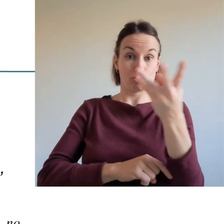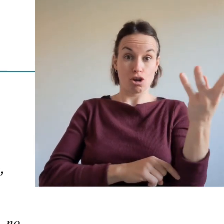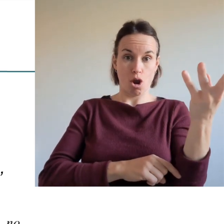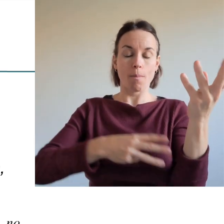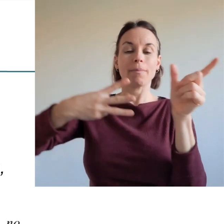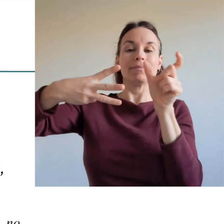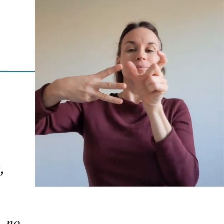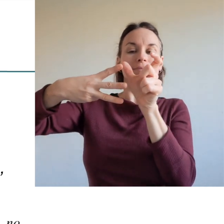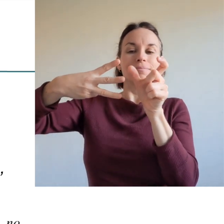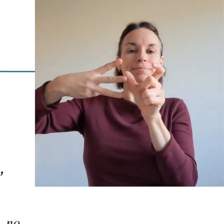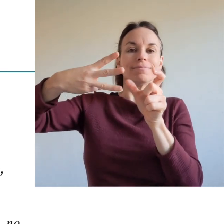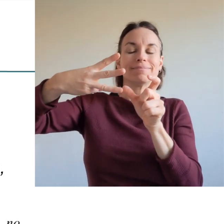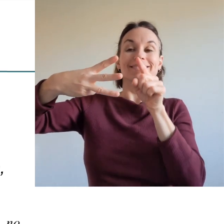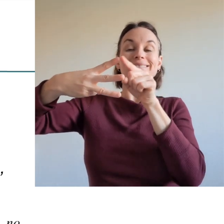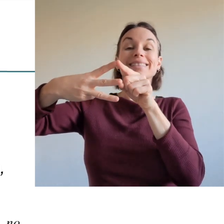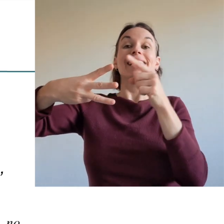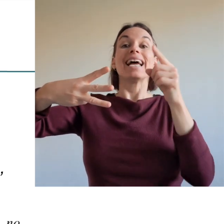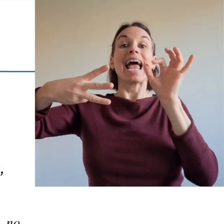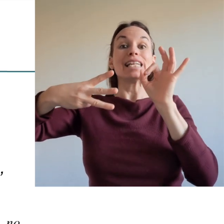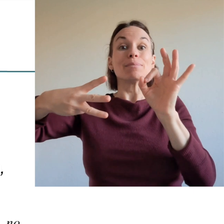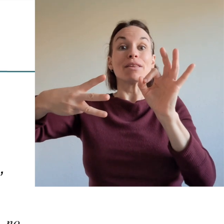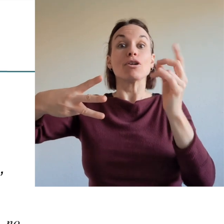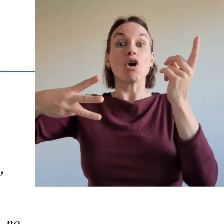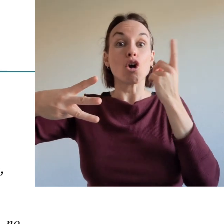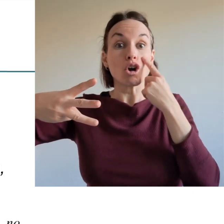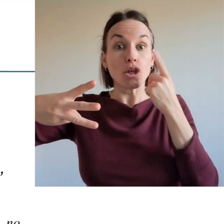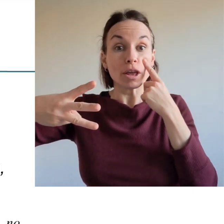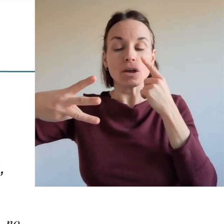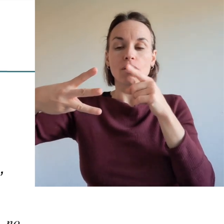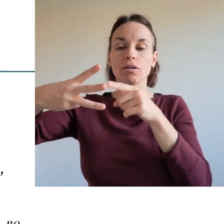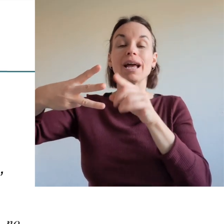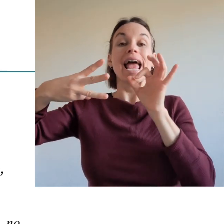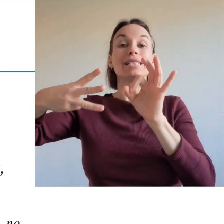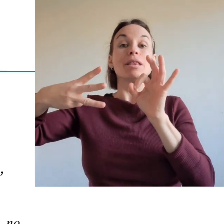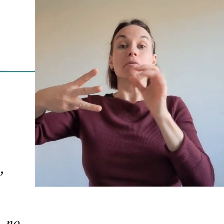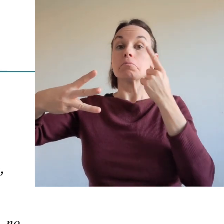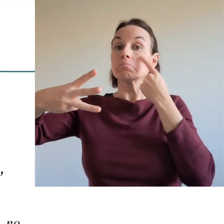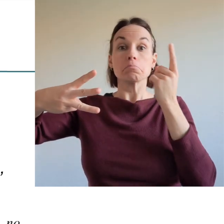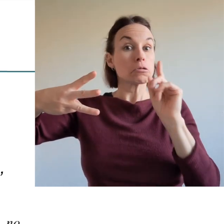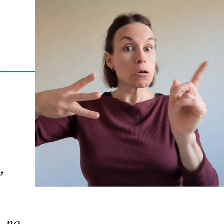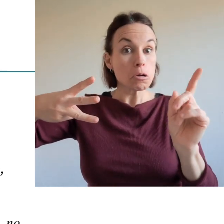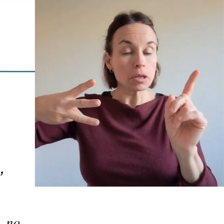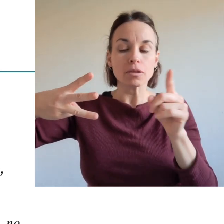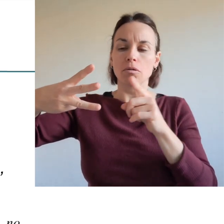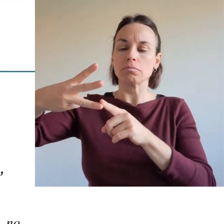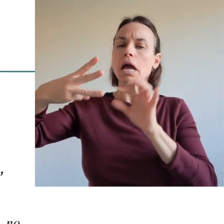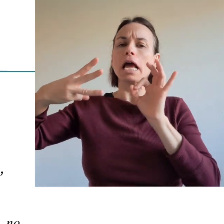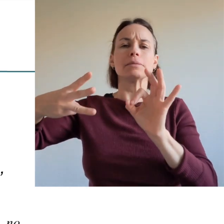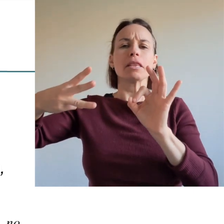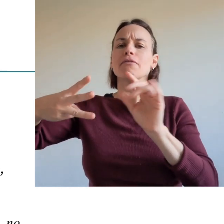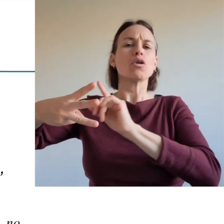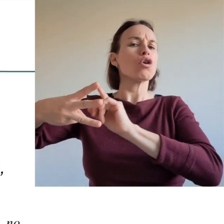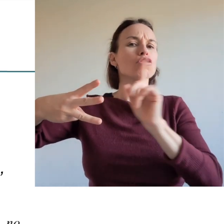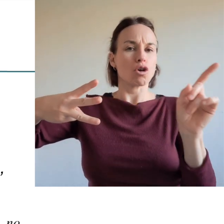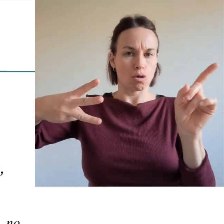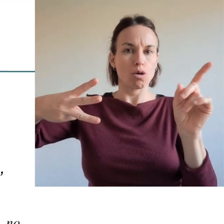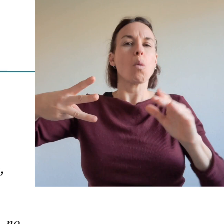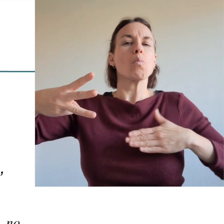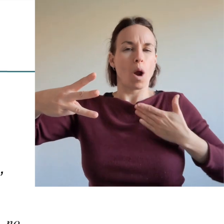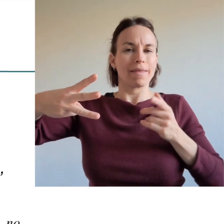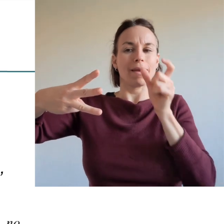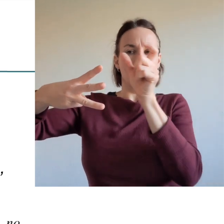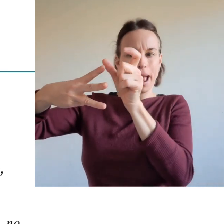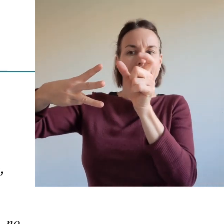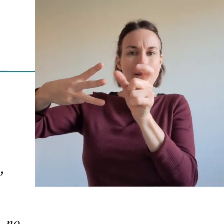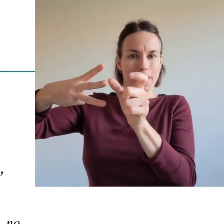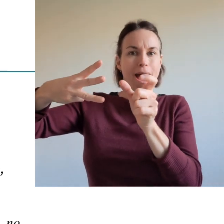the functions specific known, specific unknown, and non-specific. And the same would hold for the indefinite